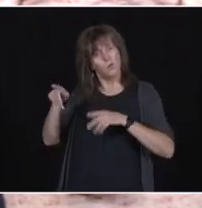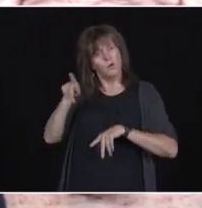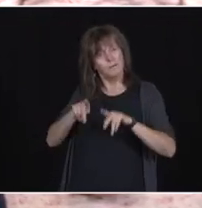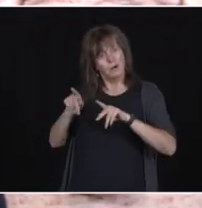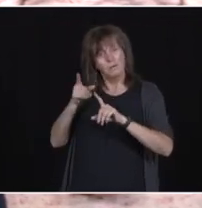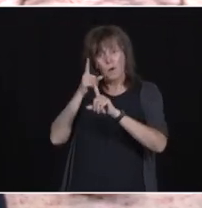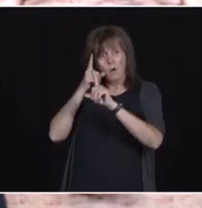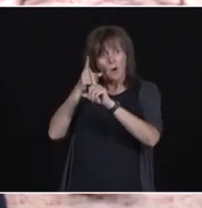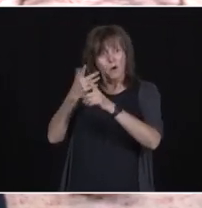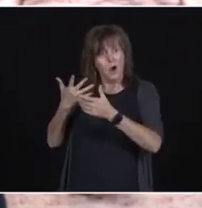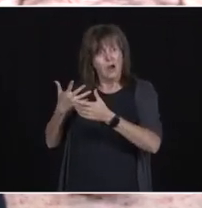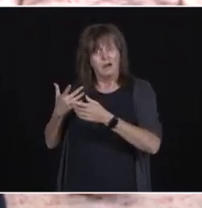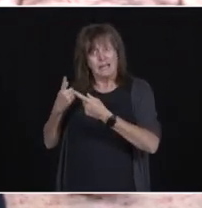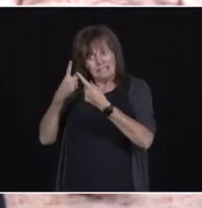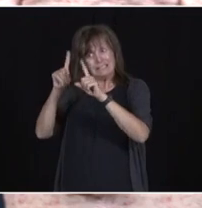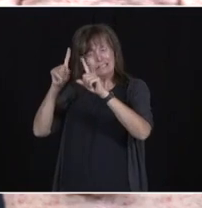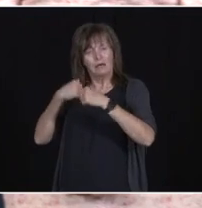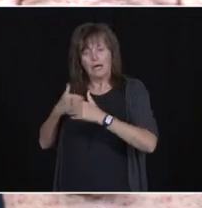Follow up?